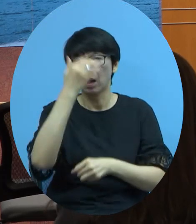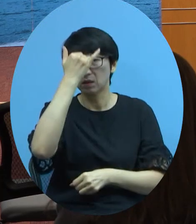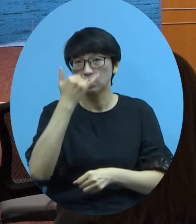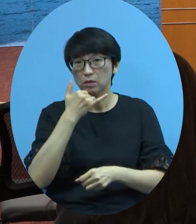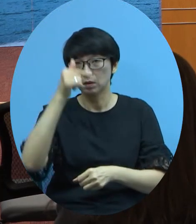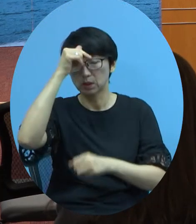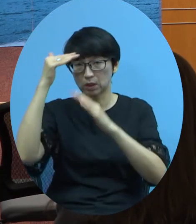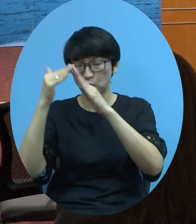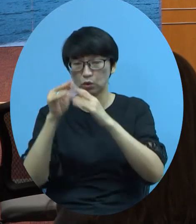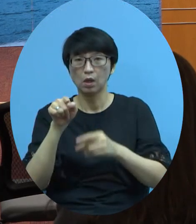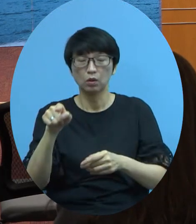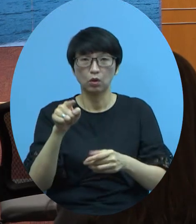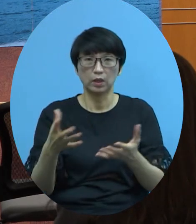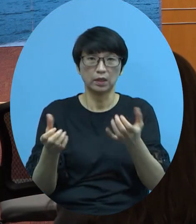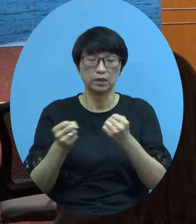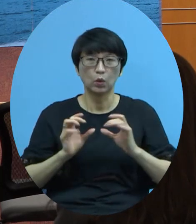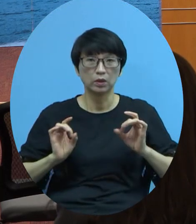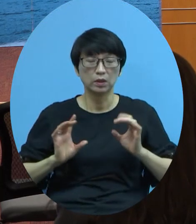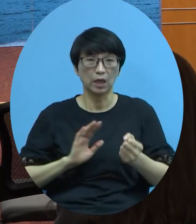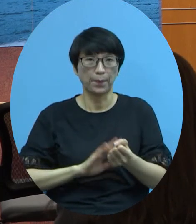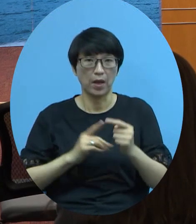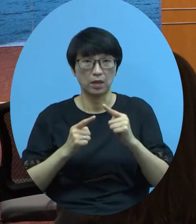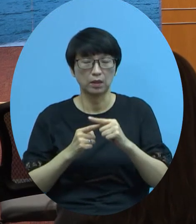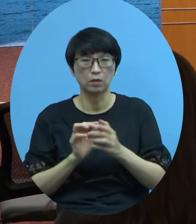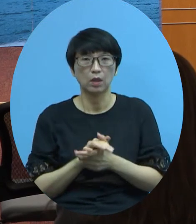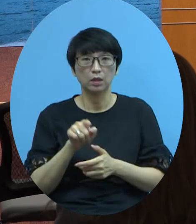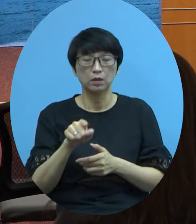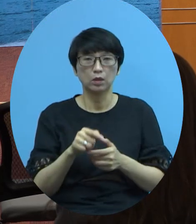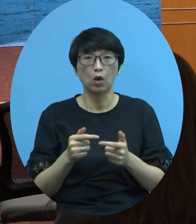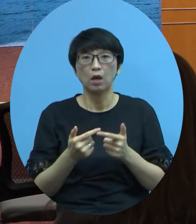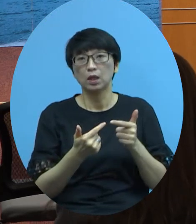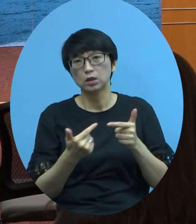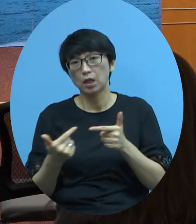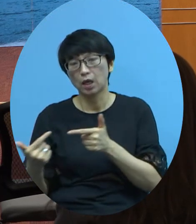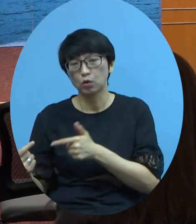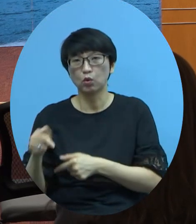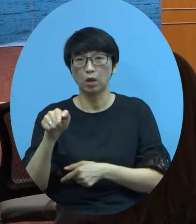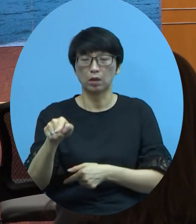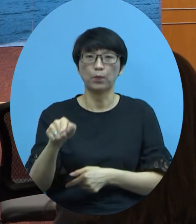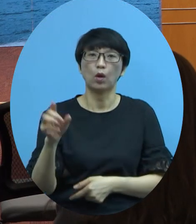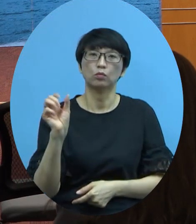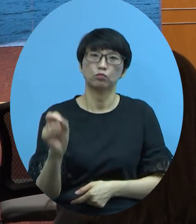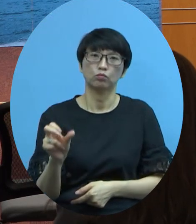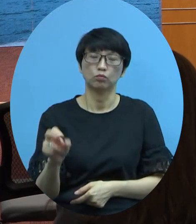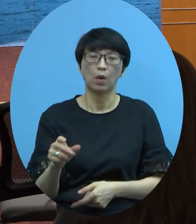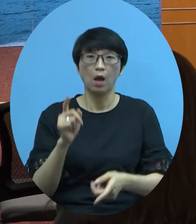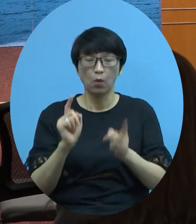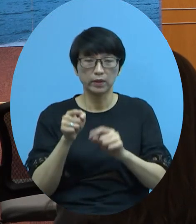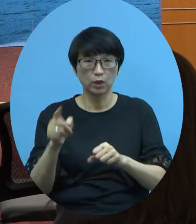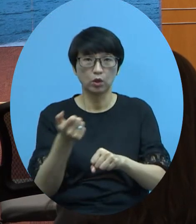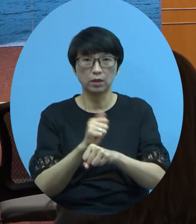patients. That has been a long-term practice, but do you think there's an opportunity for those wards to be opened up to take